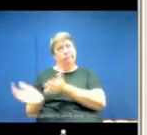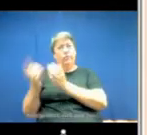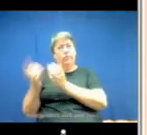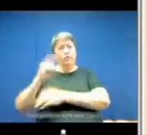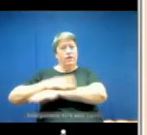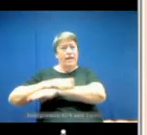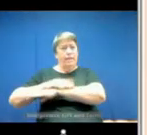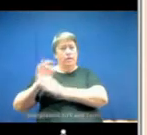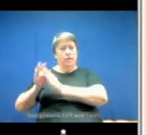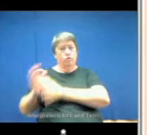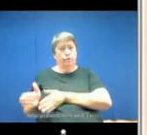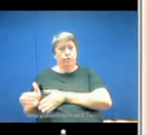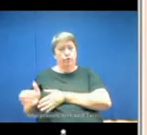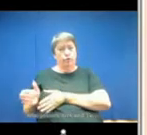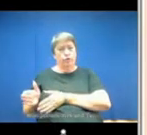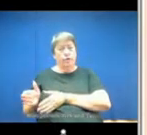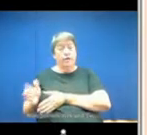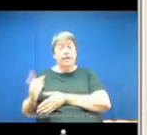the